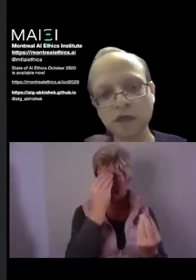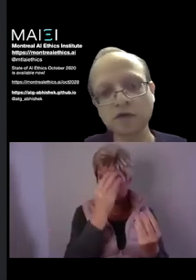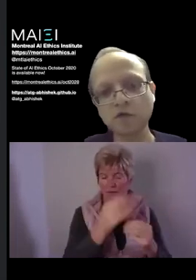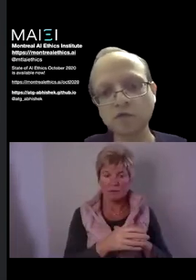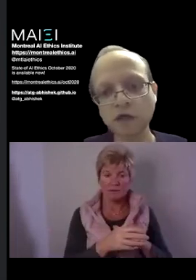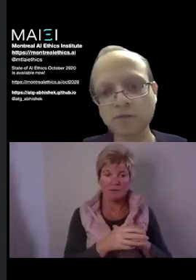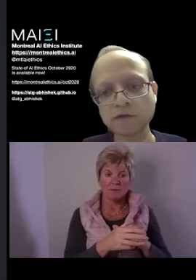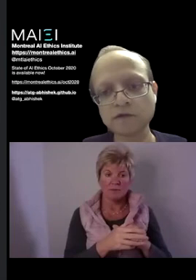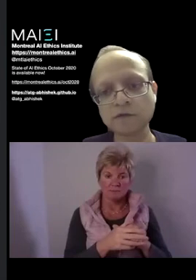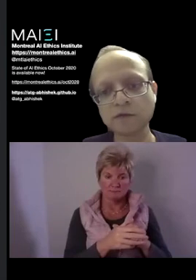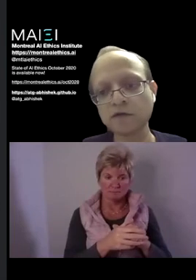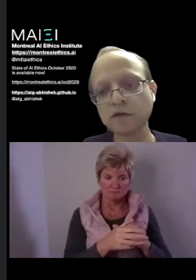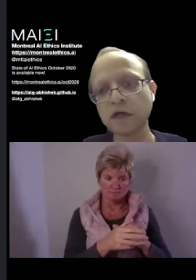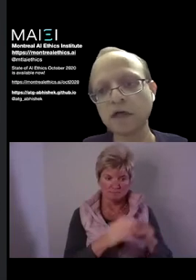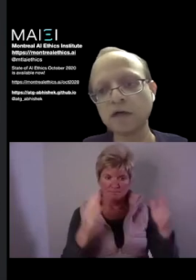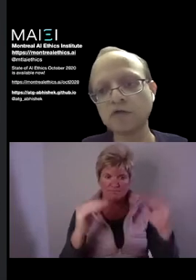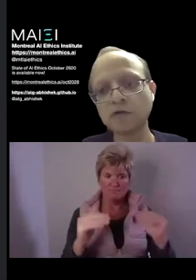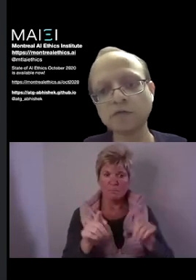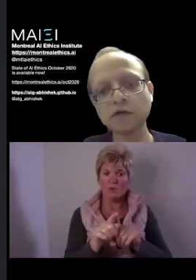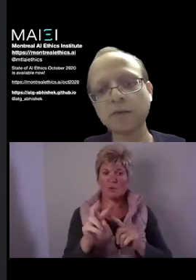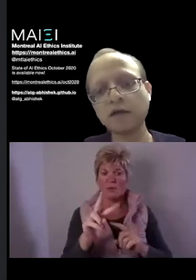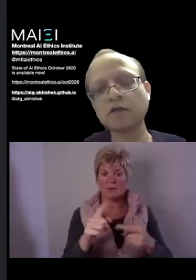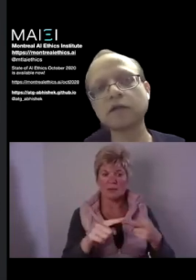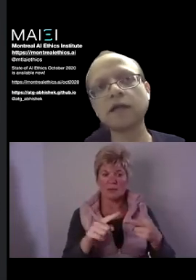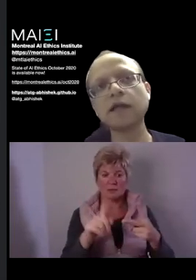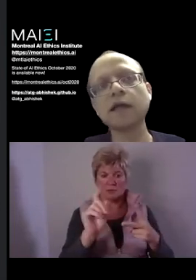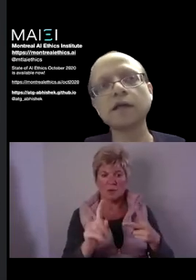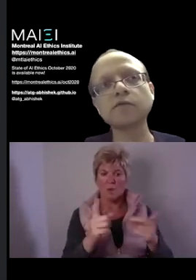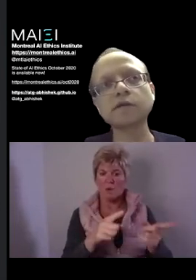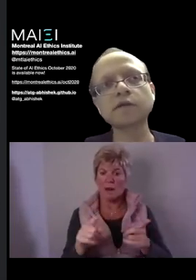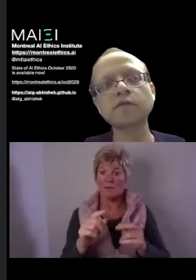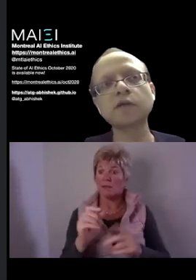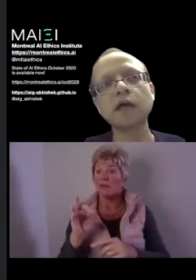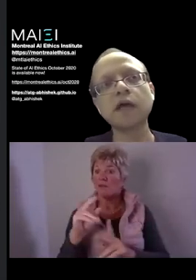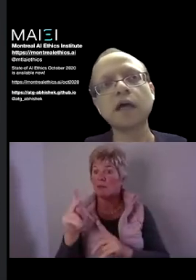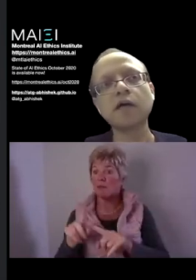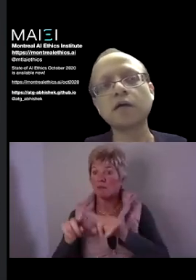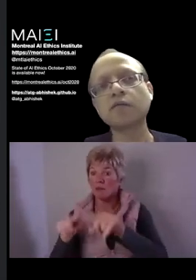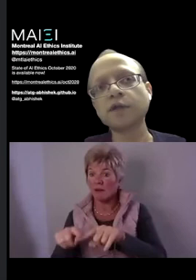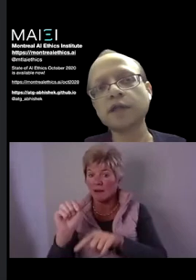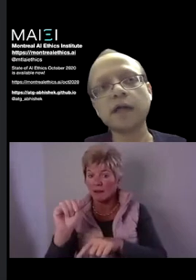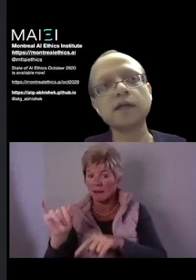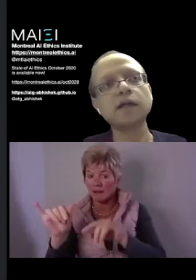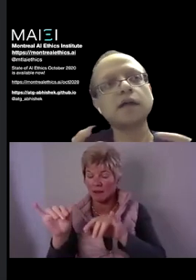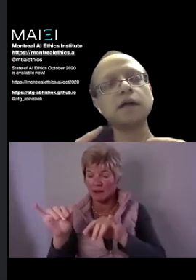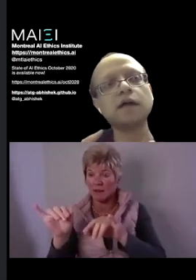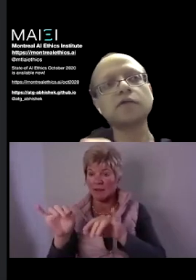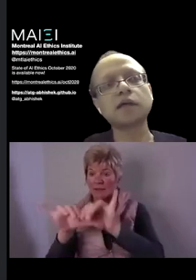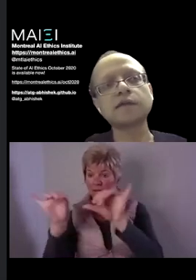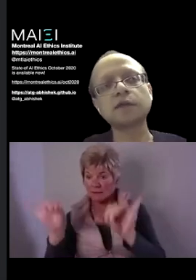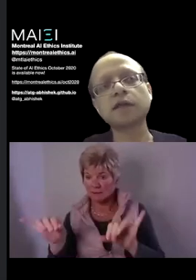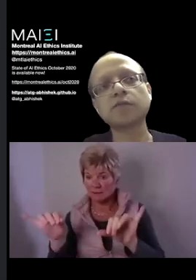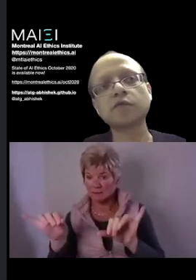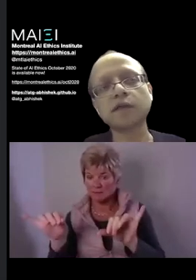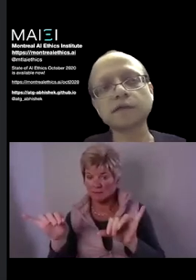also, what happens to the people who have come to depend on that AI-enabled system, be that,